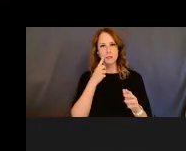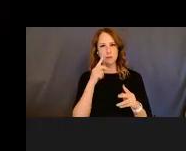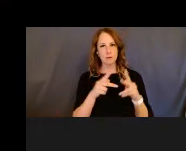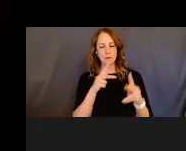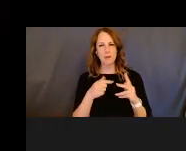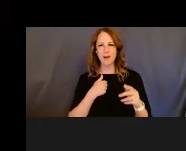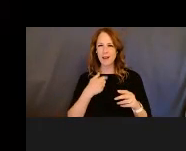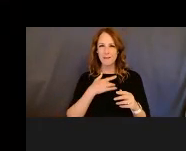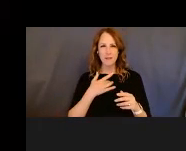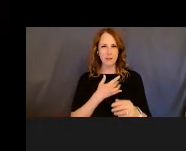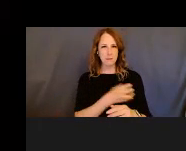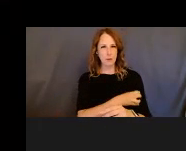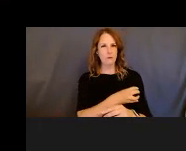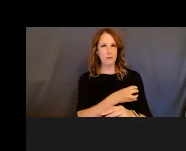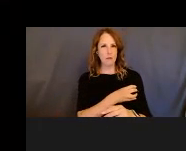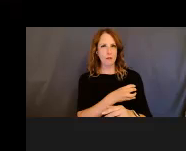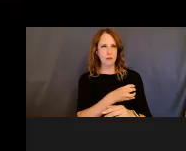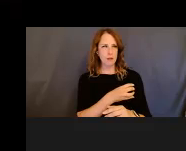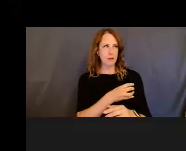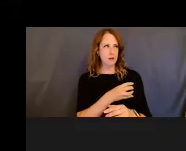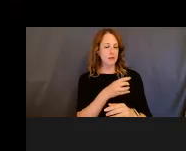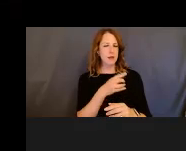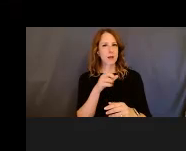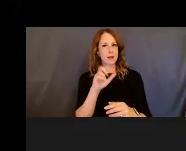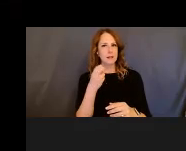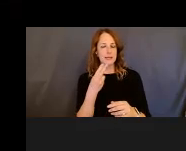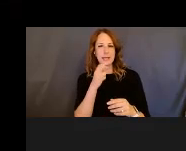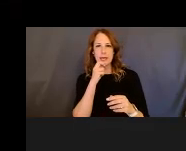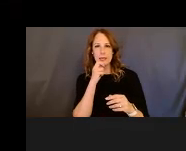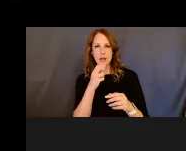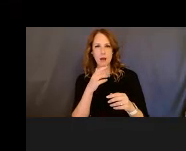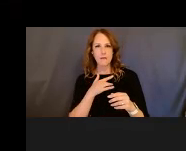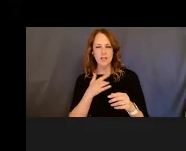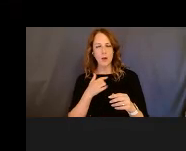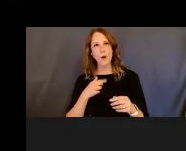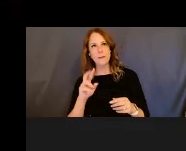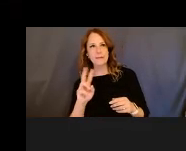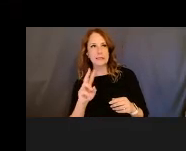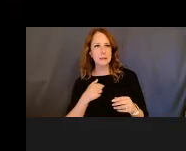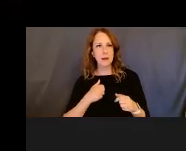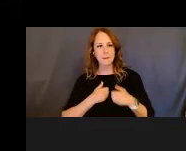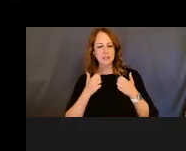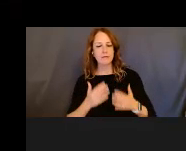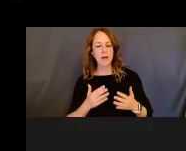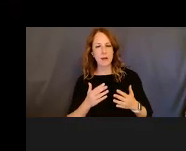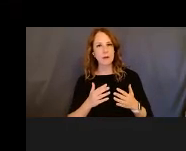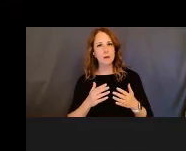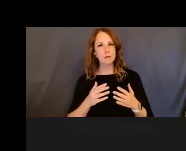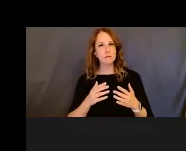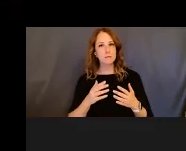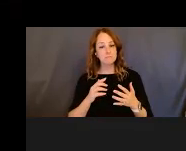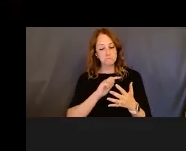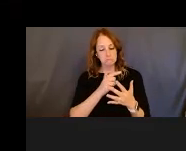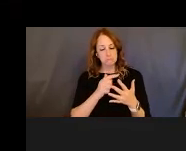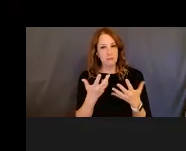that, Leah identifies not as a victim anymore, not as a survivor anymore. And she did move through those, but she is a